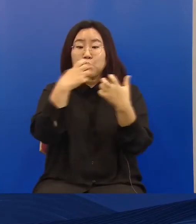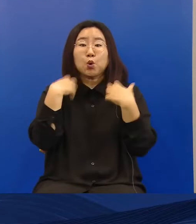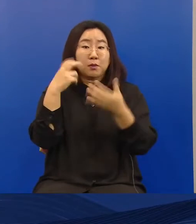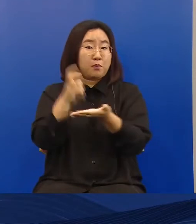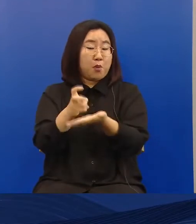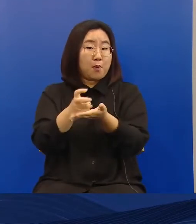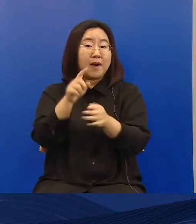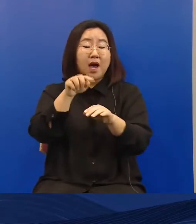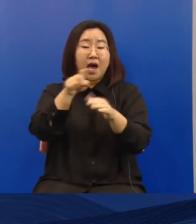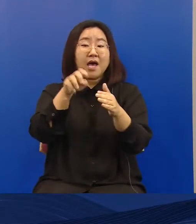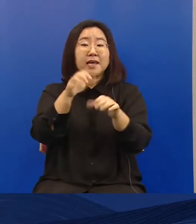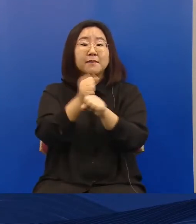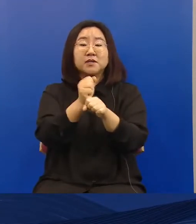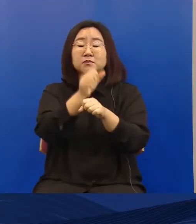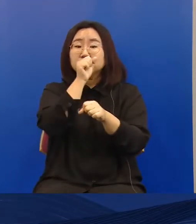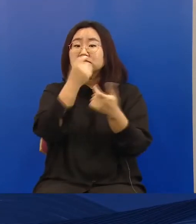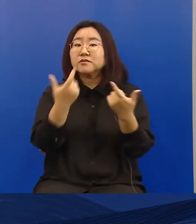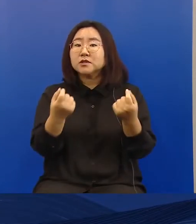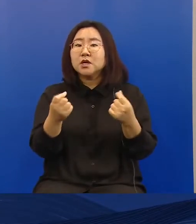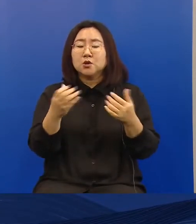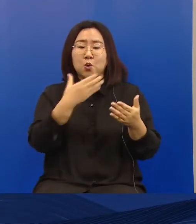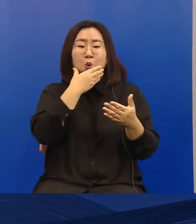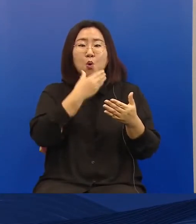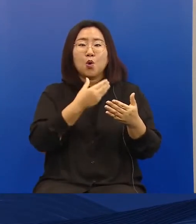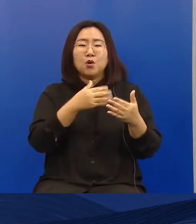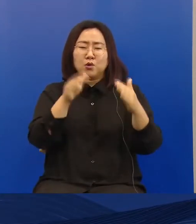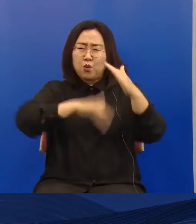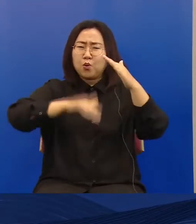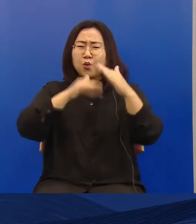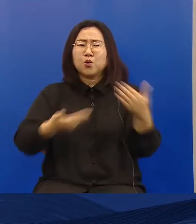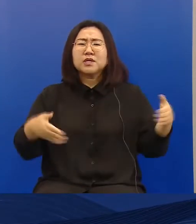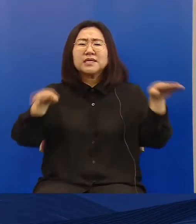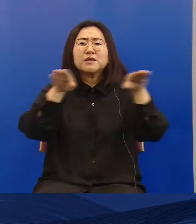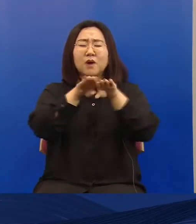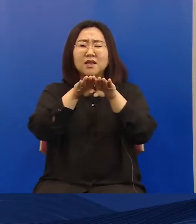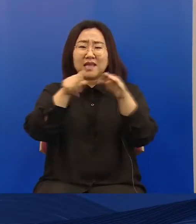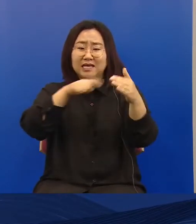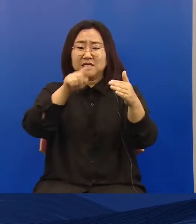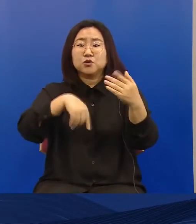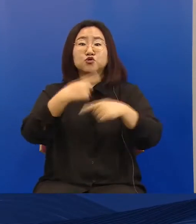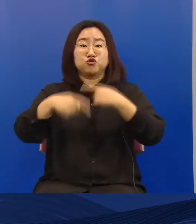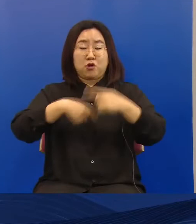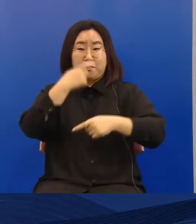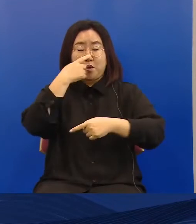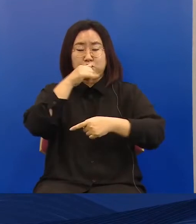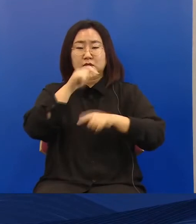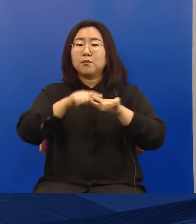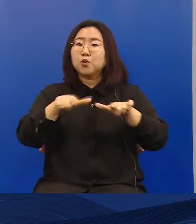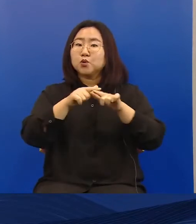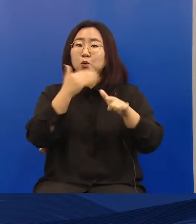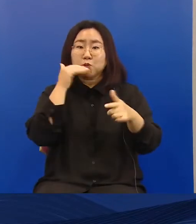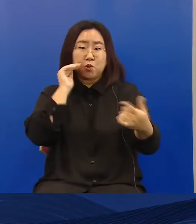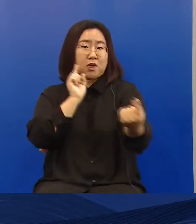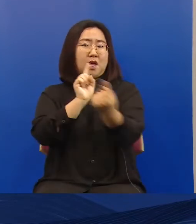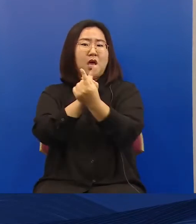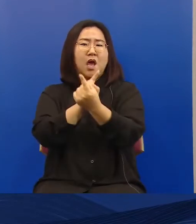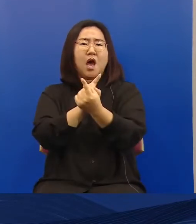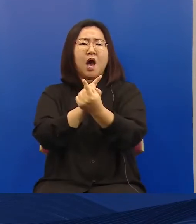And Jeju is a perfect place to create such an environment. Also in public spaces, for example,